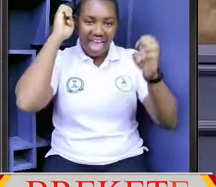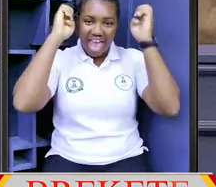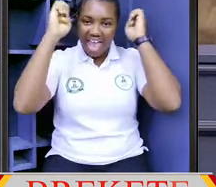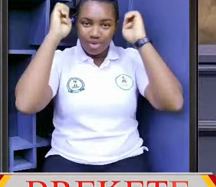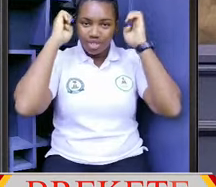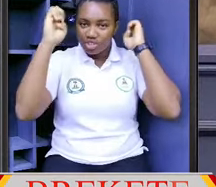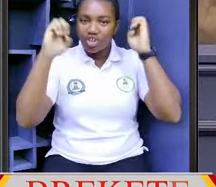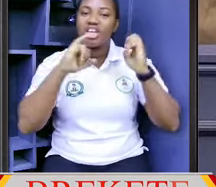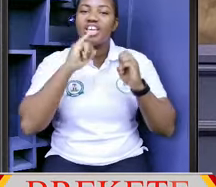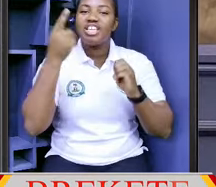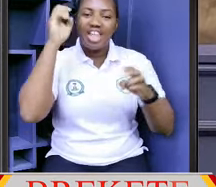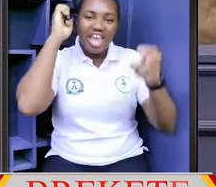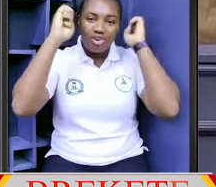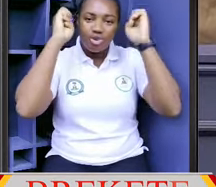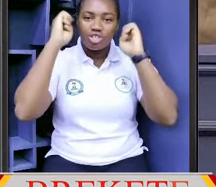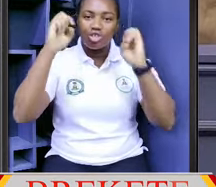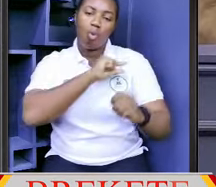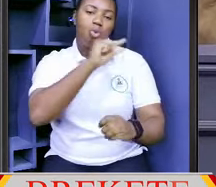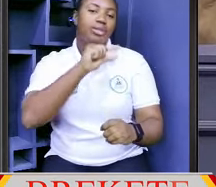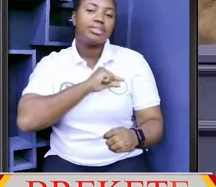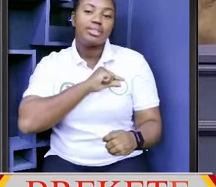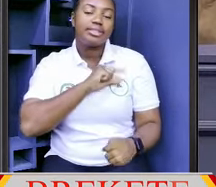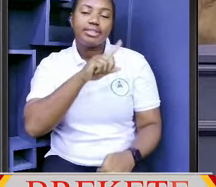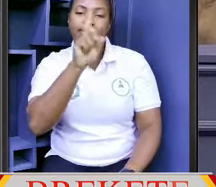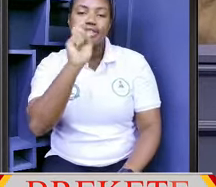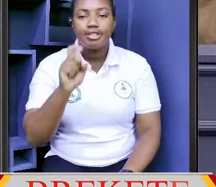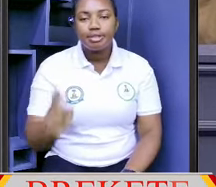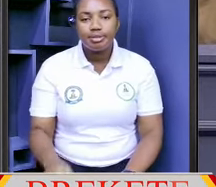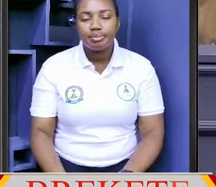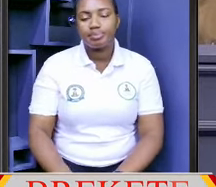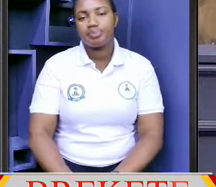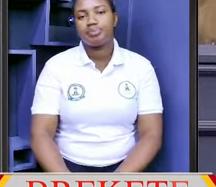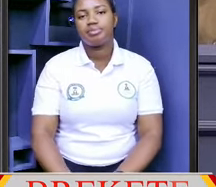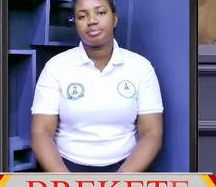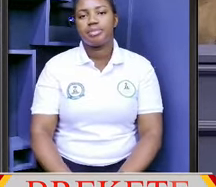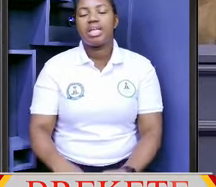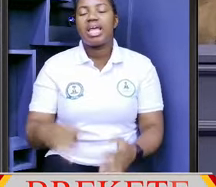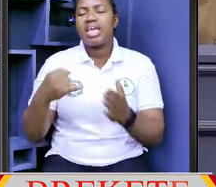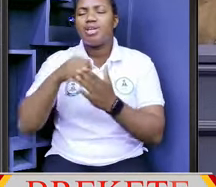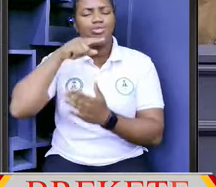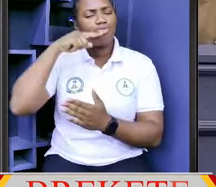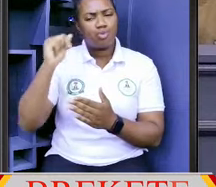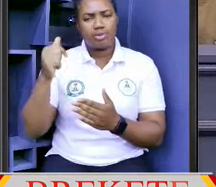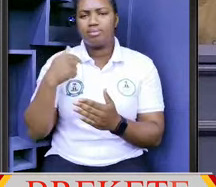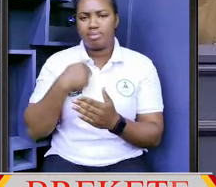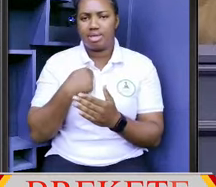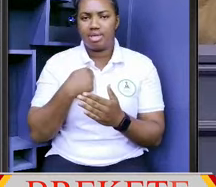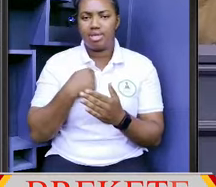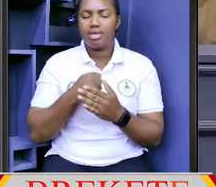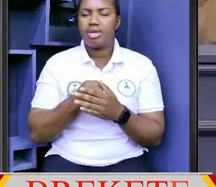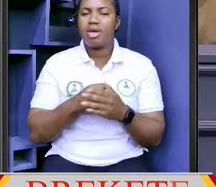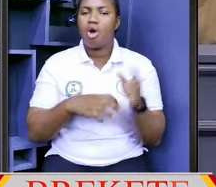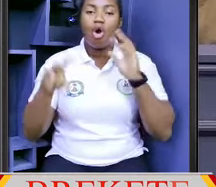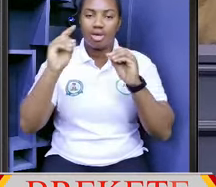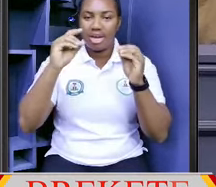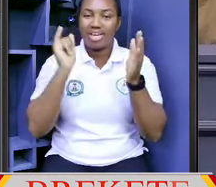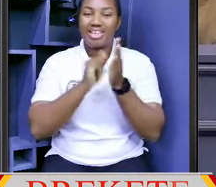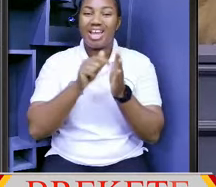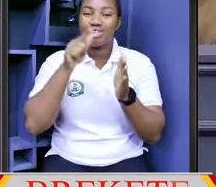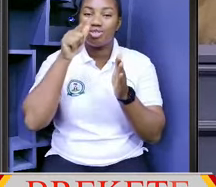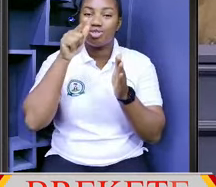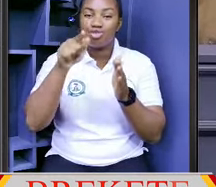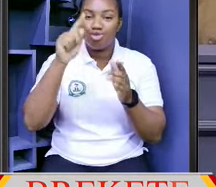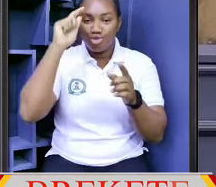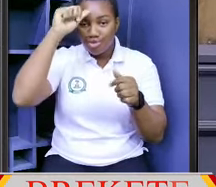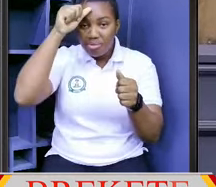one? It is sweet, me ordinary president, as you they remind some people, say, not their class, their age mate, not them